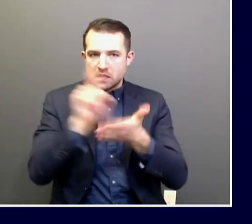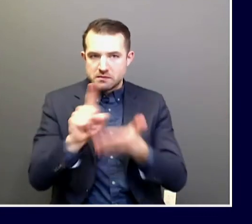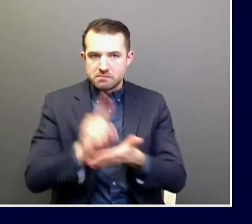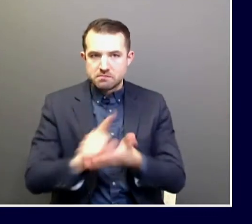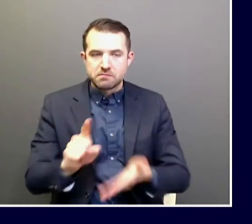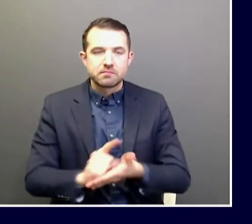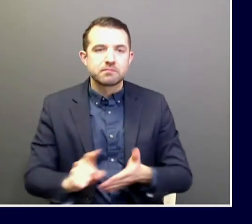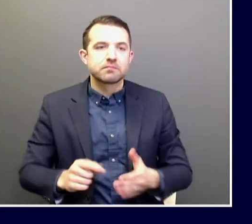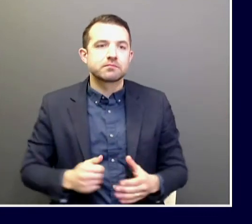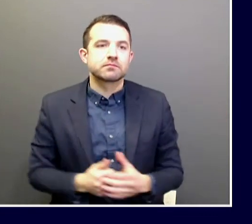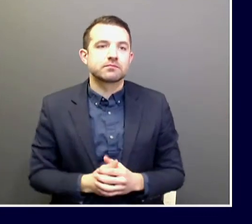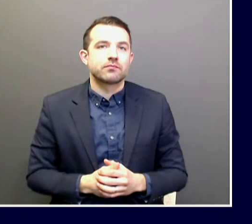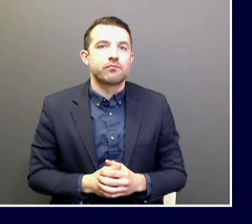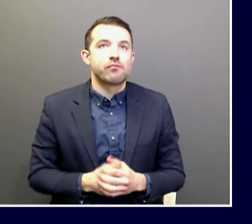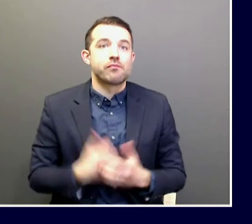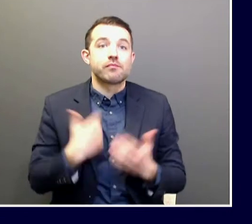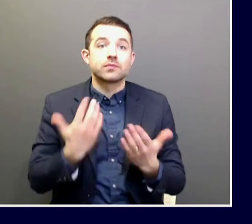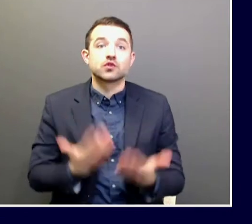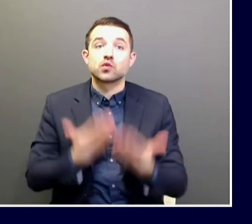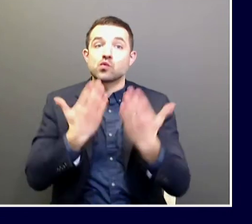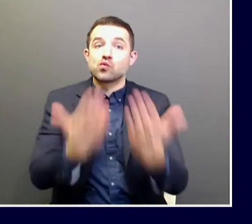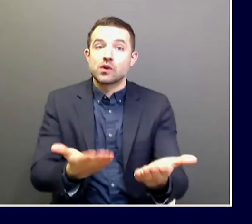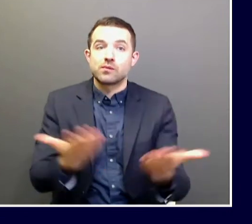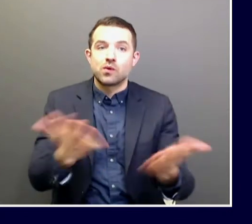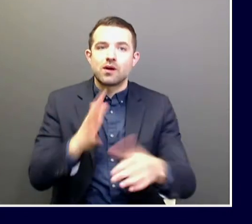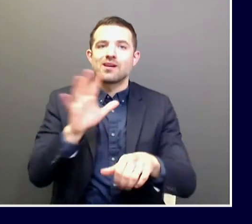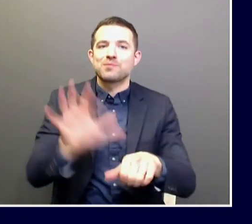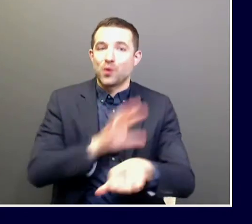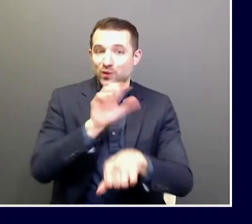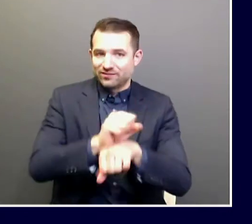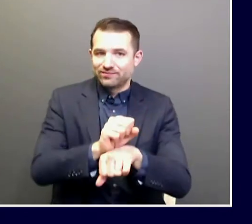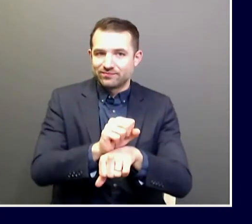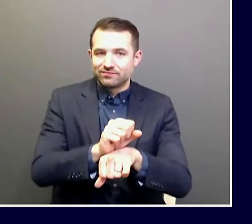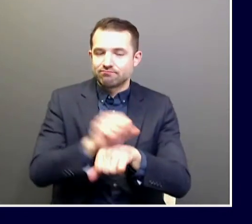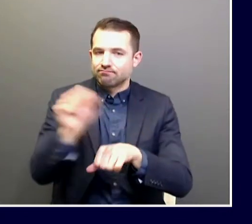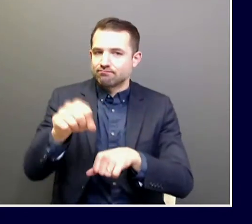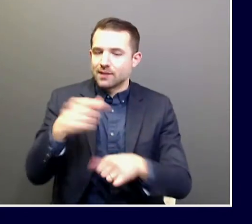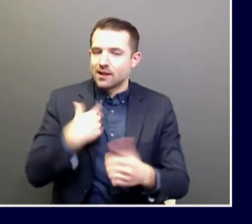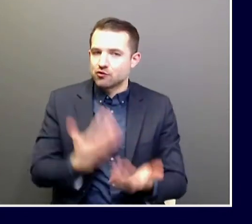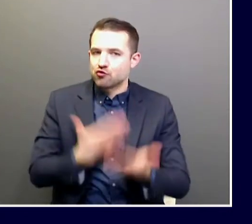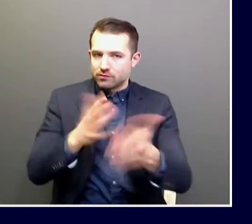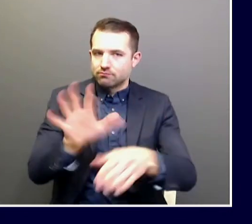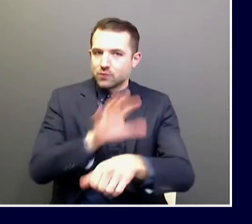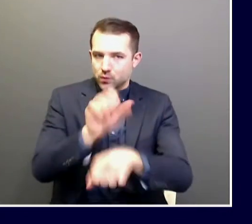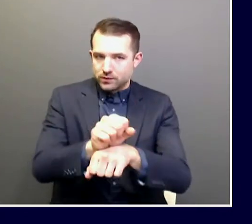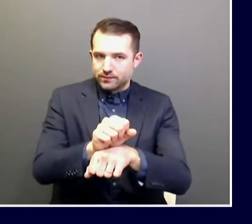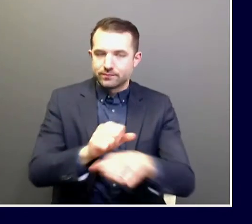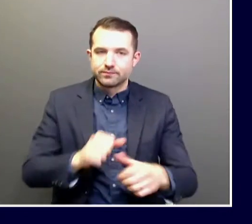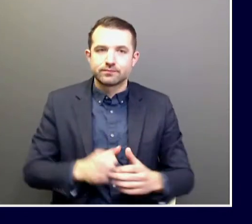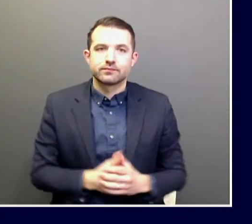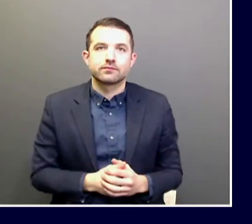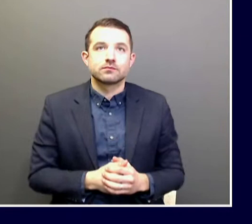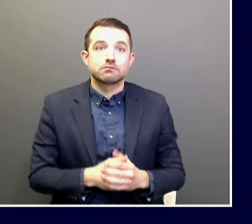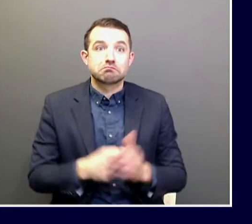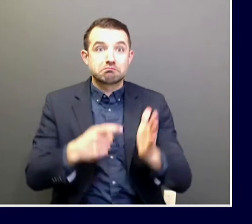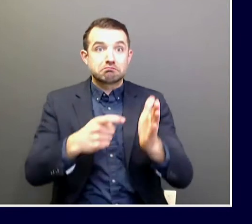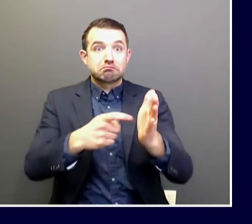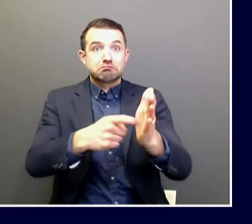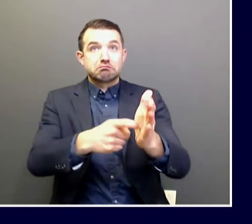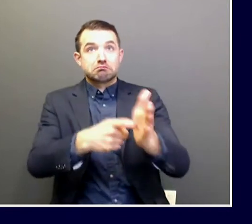is recommended, an appointment for testing at the Augusta Armory is no longer